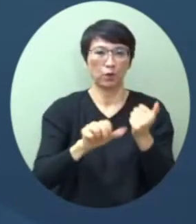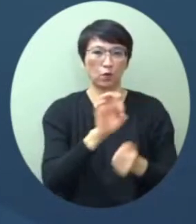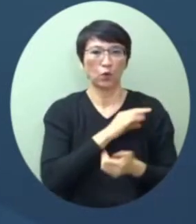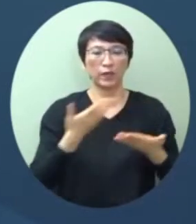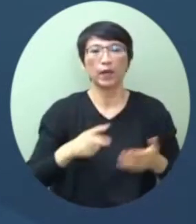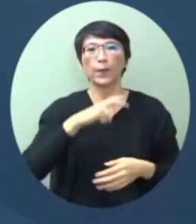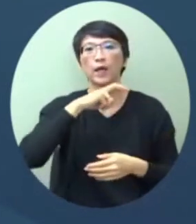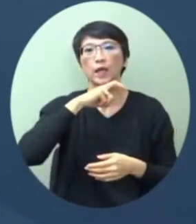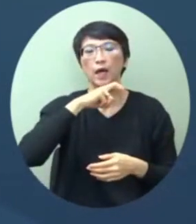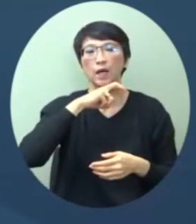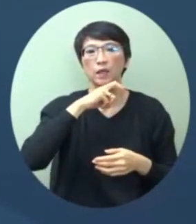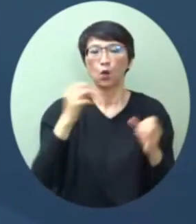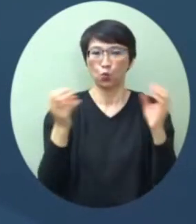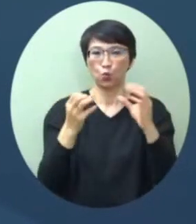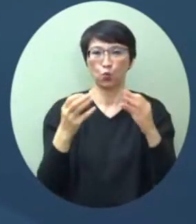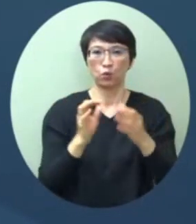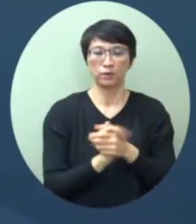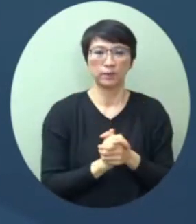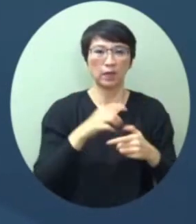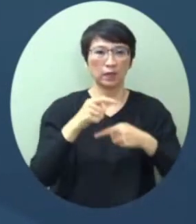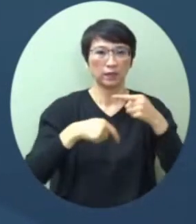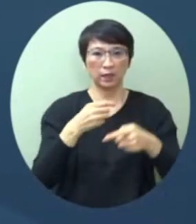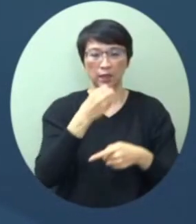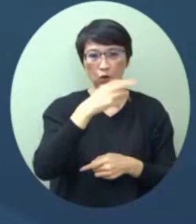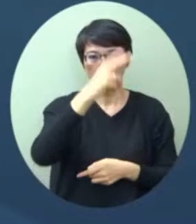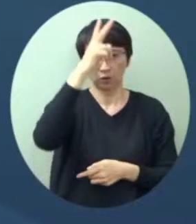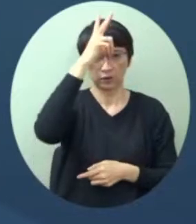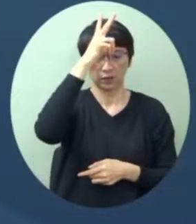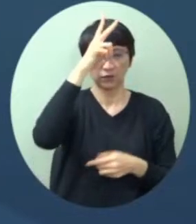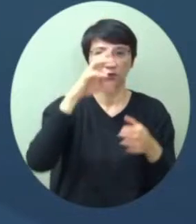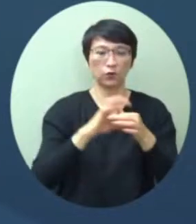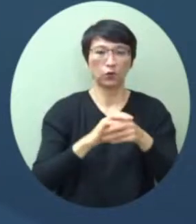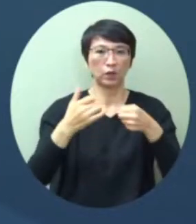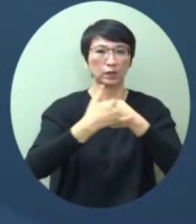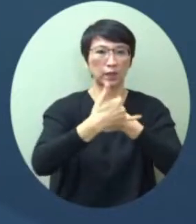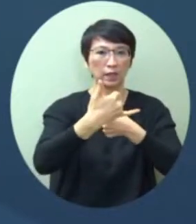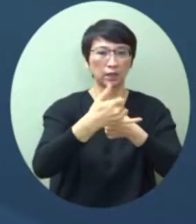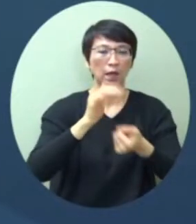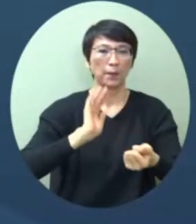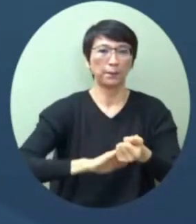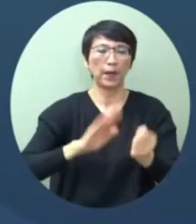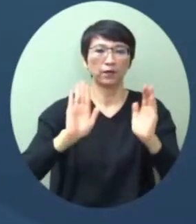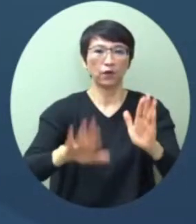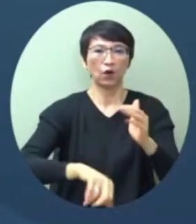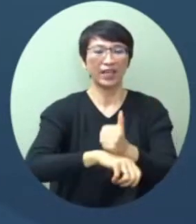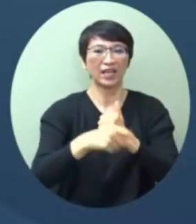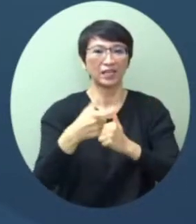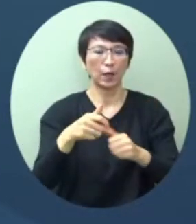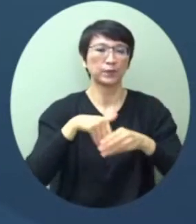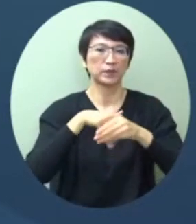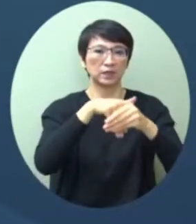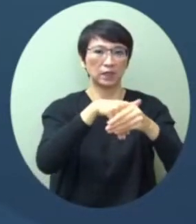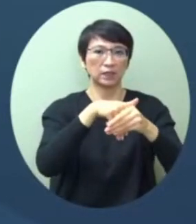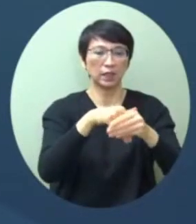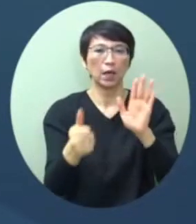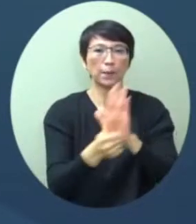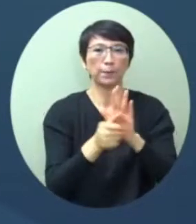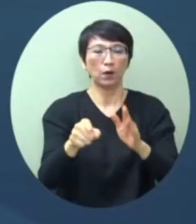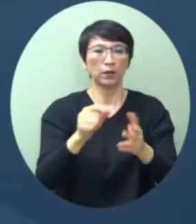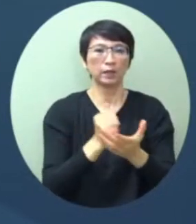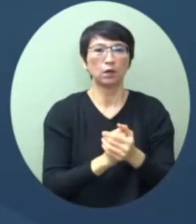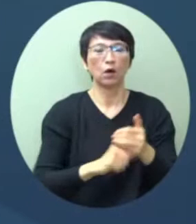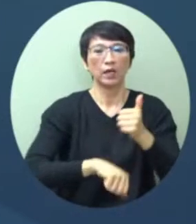soon. Finally, the Finance Committee is going to have a meeting in this afternoon to scrutinize